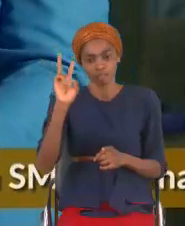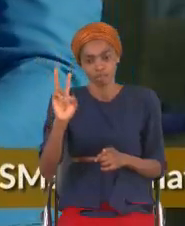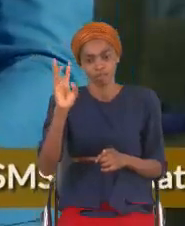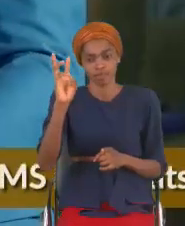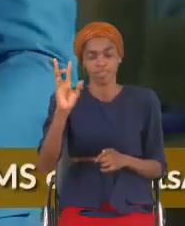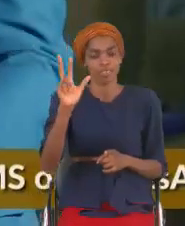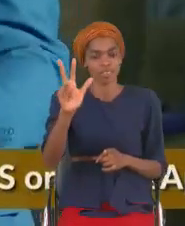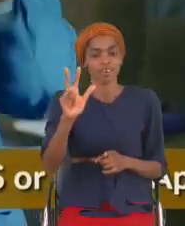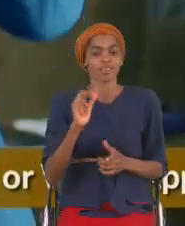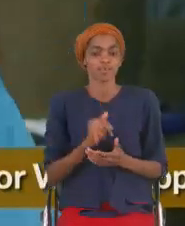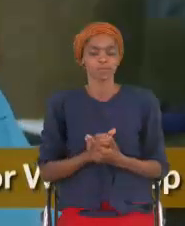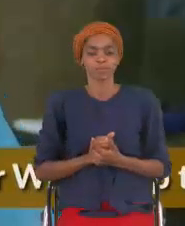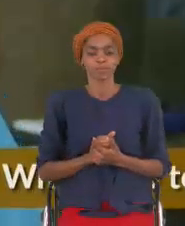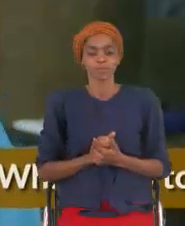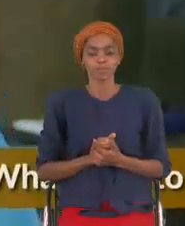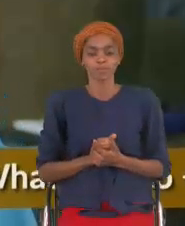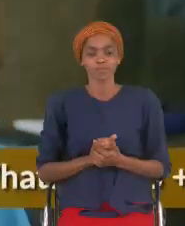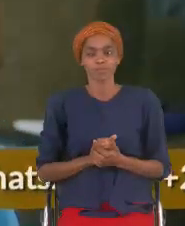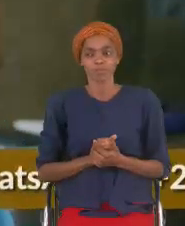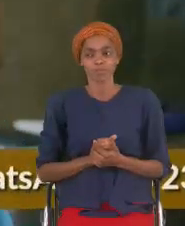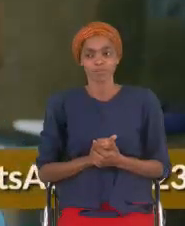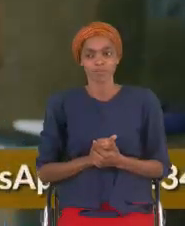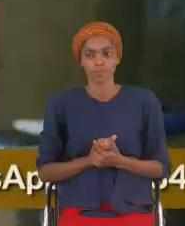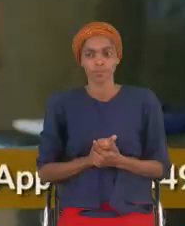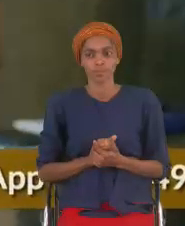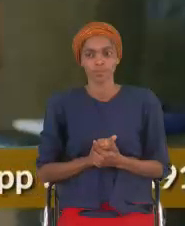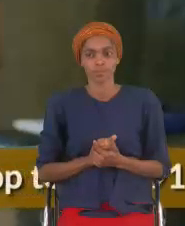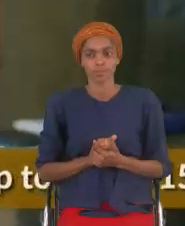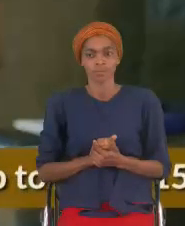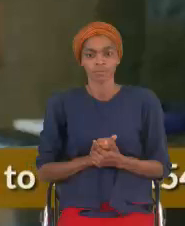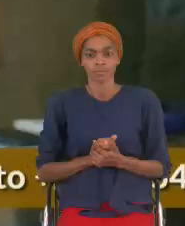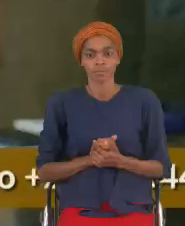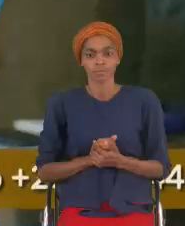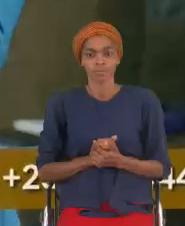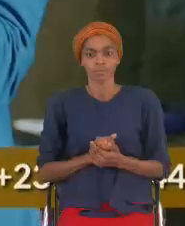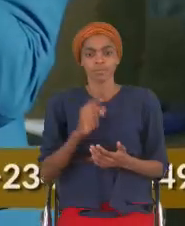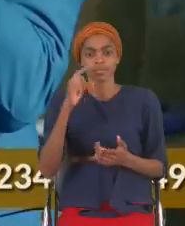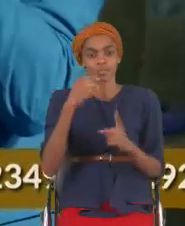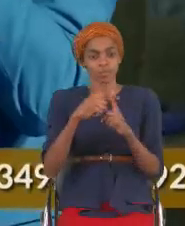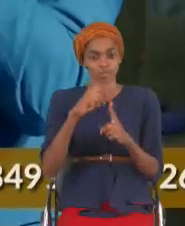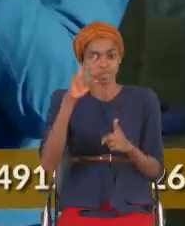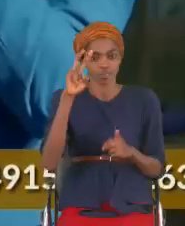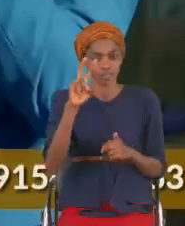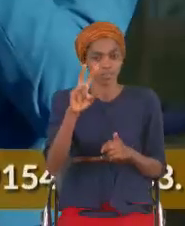+234 915 44 49 263 plus